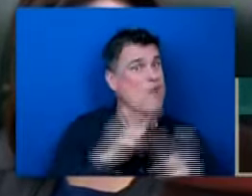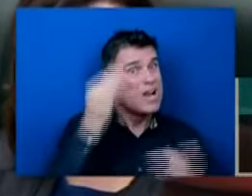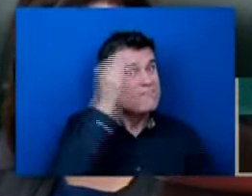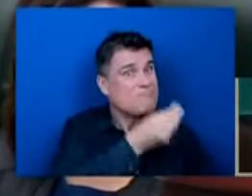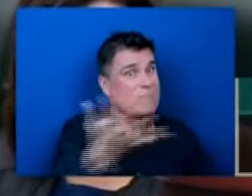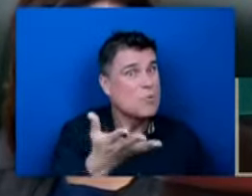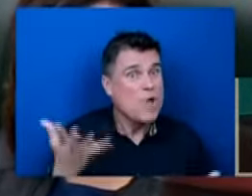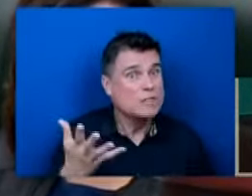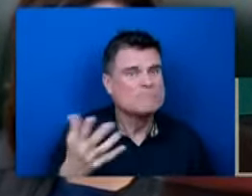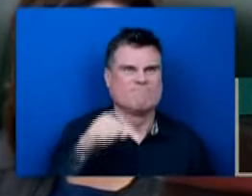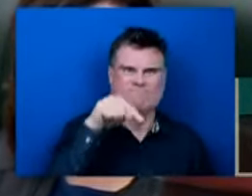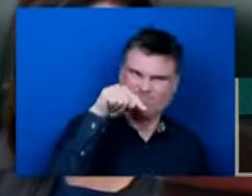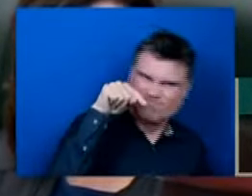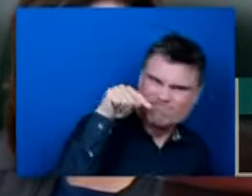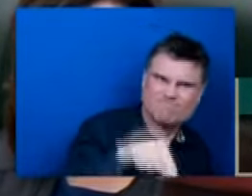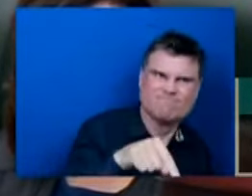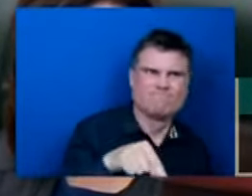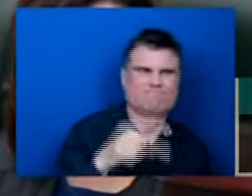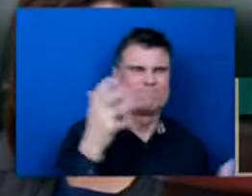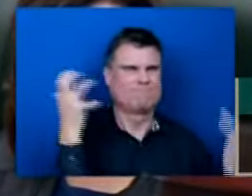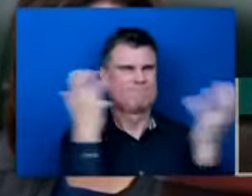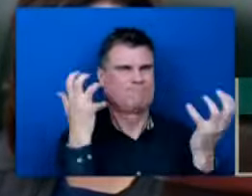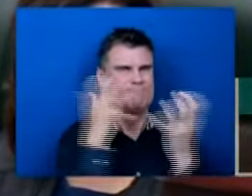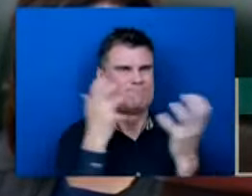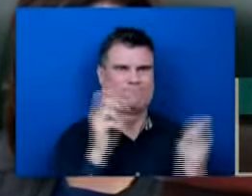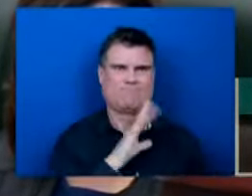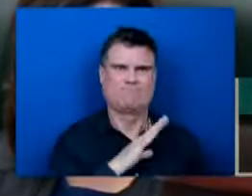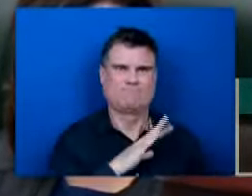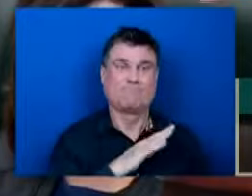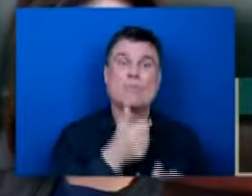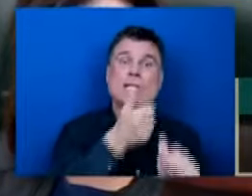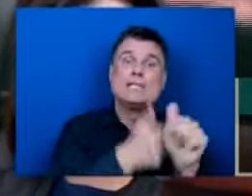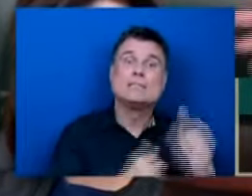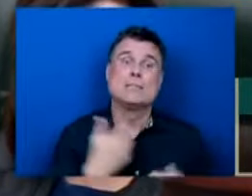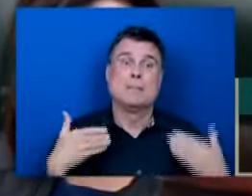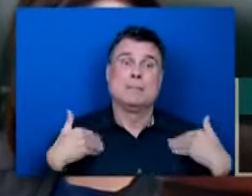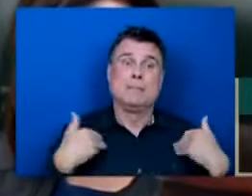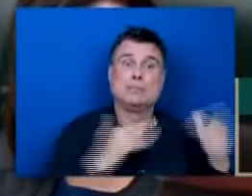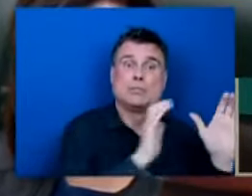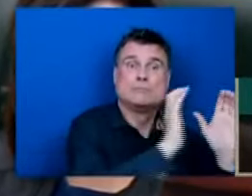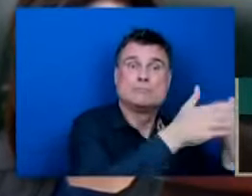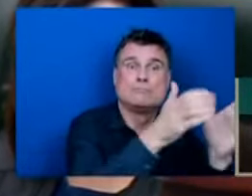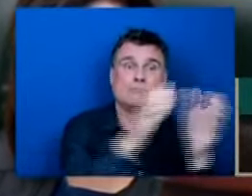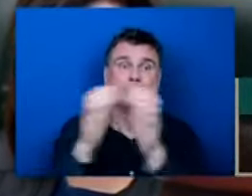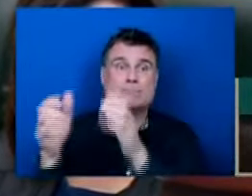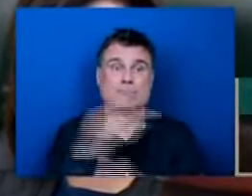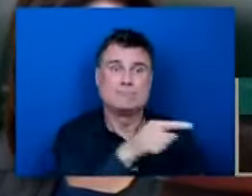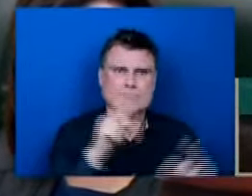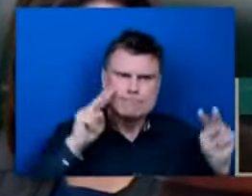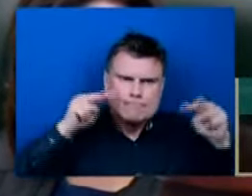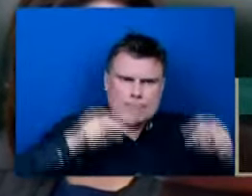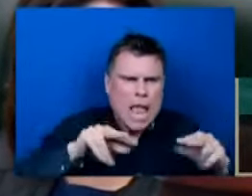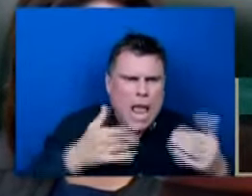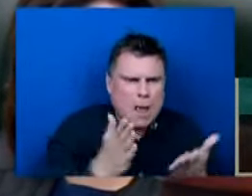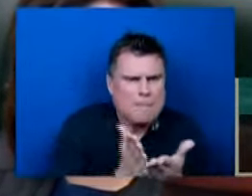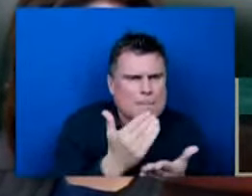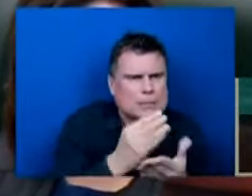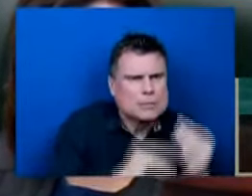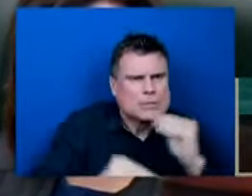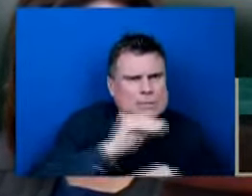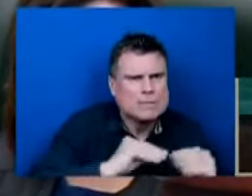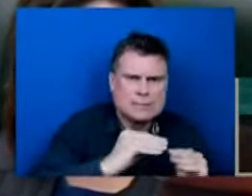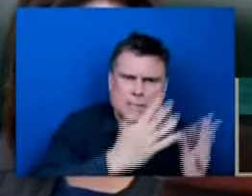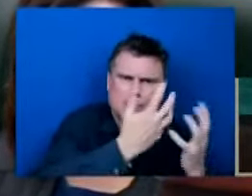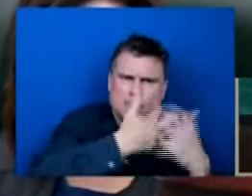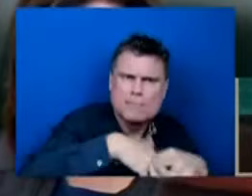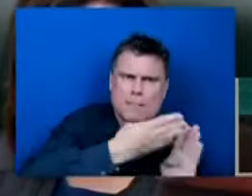hard across ministries to make responsible fiscal decisions and have relentlessly positioned this province for exceptional economic growth